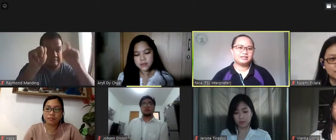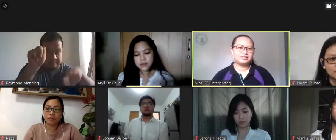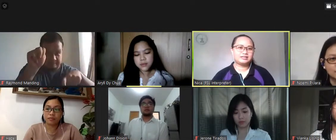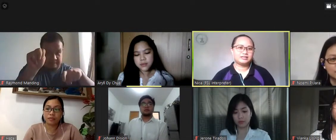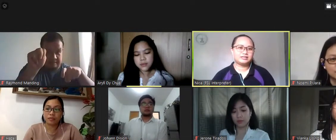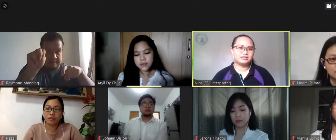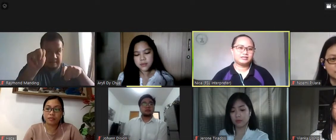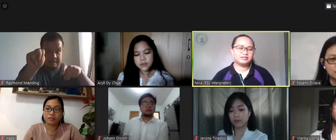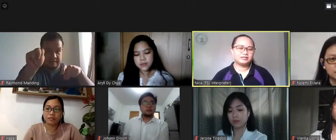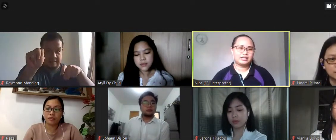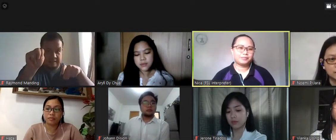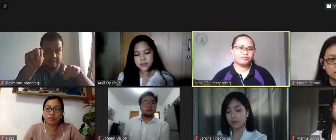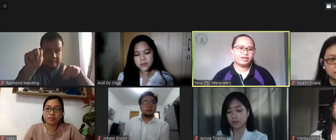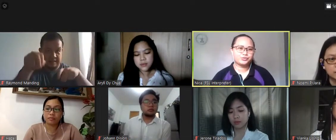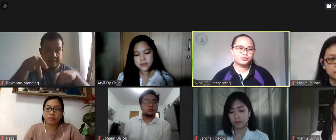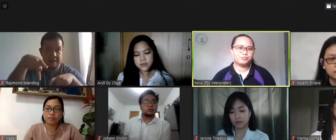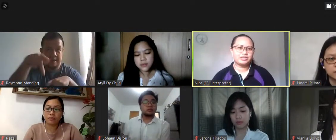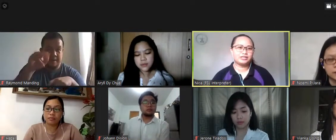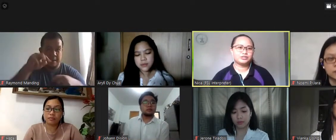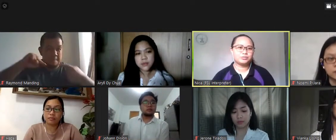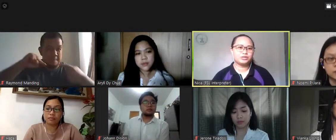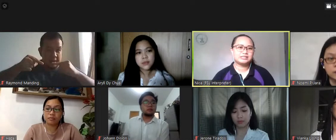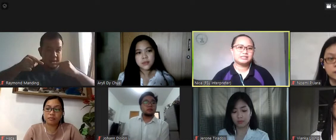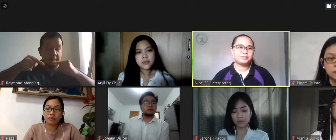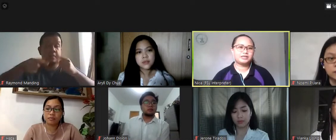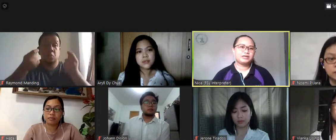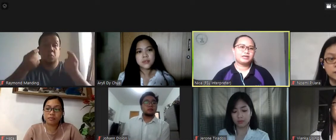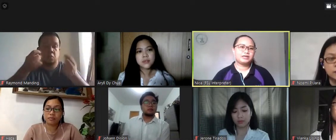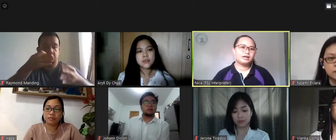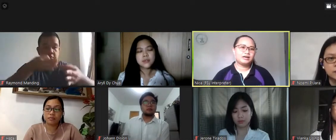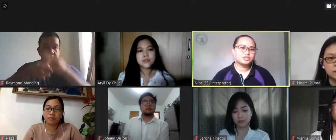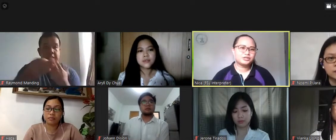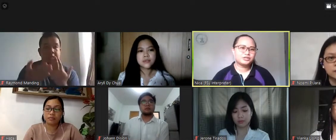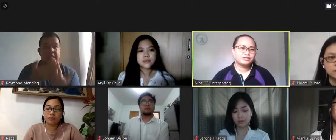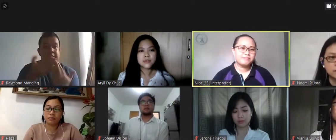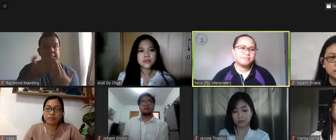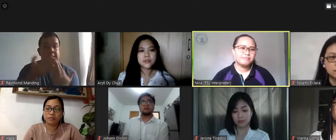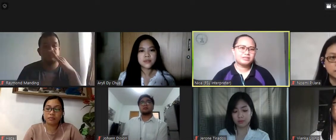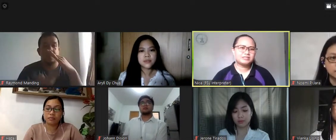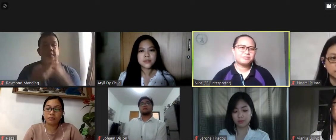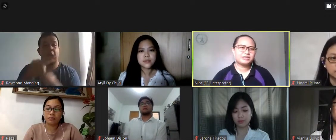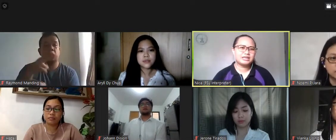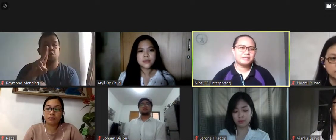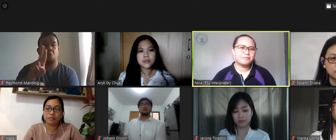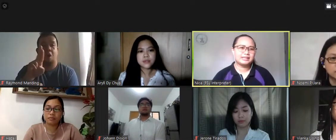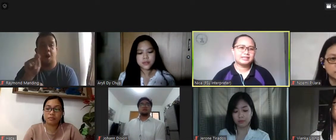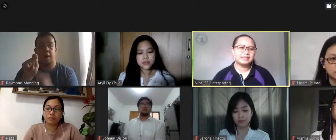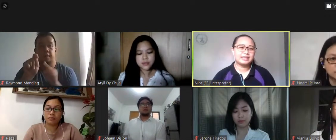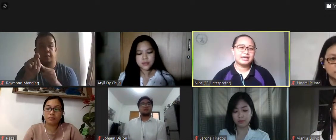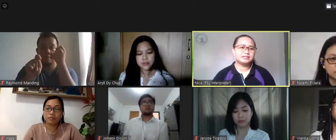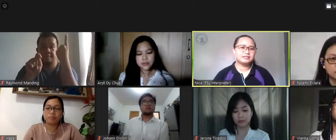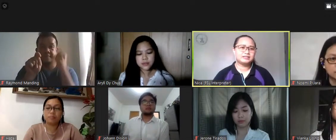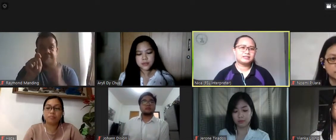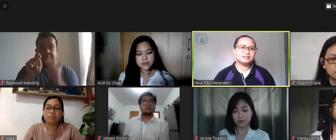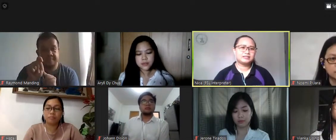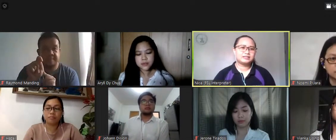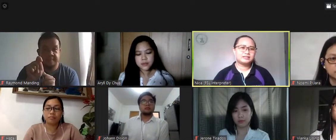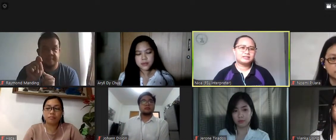that the healthcare providers should be knowledgeable. Kasi pag masyadong deep, syempre hindi nila maintindihan.